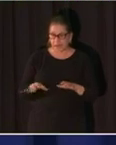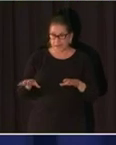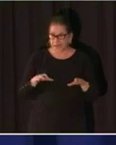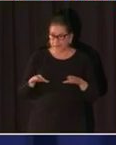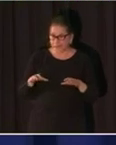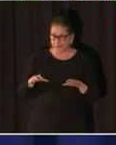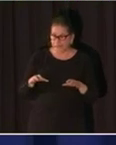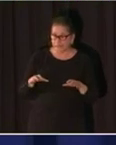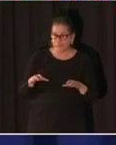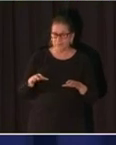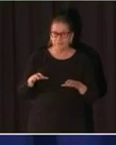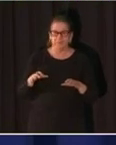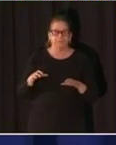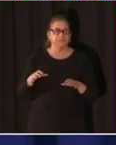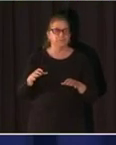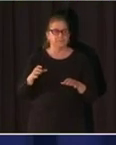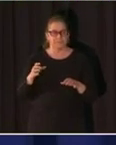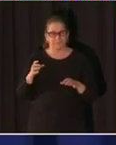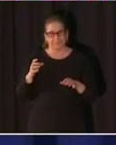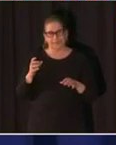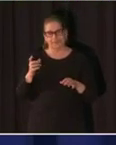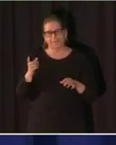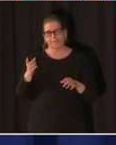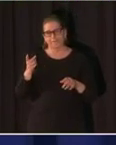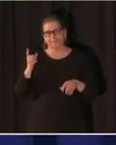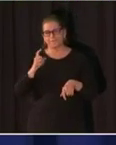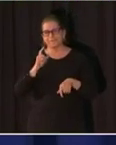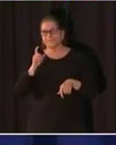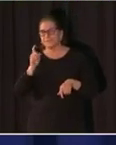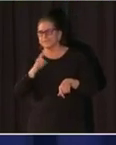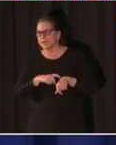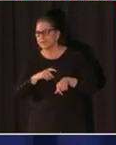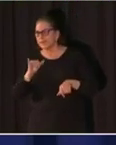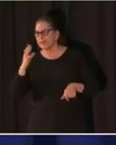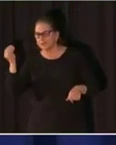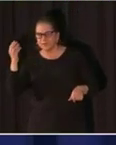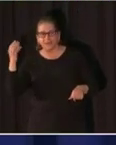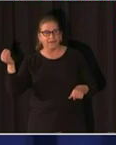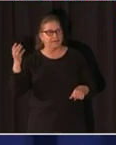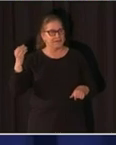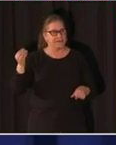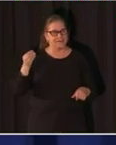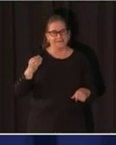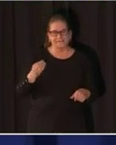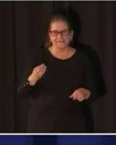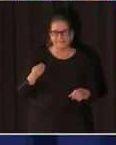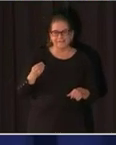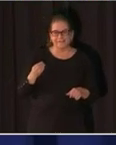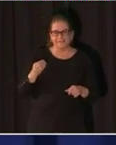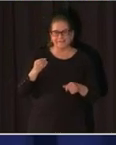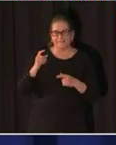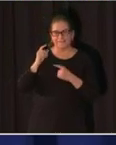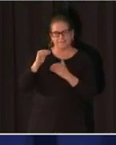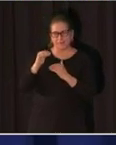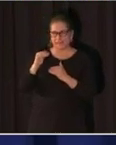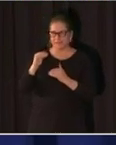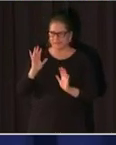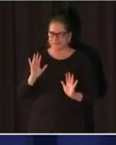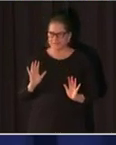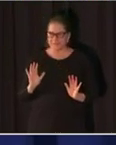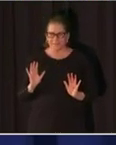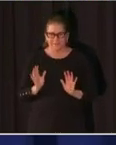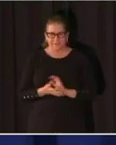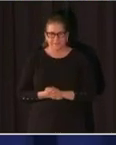have time outside of their room, their patient care setting, that should be limited to 1 at